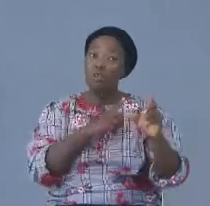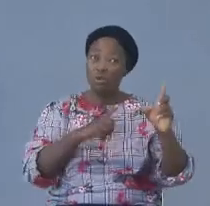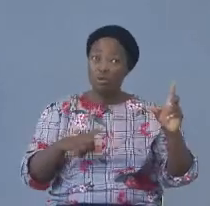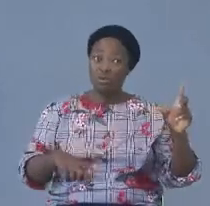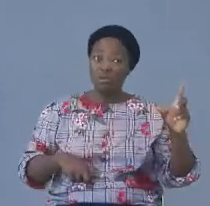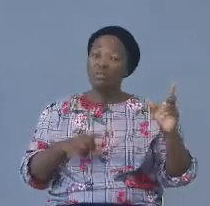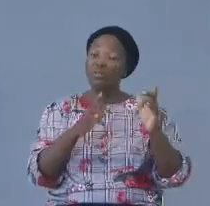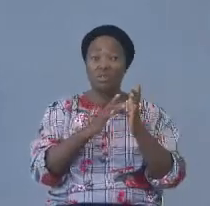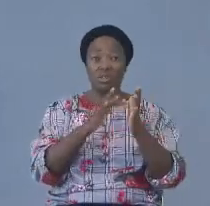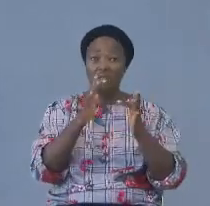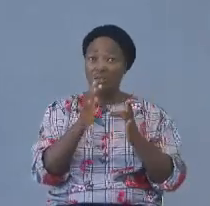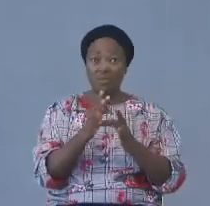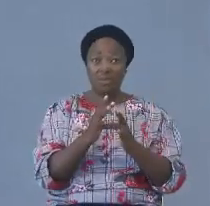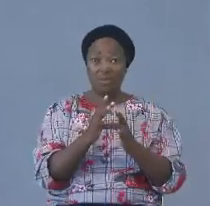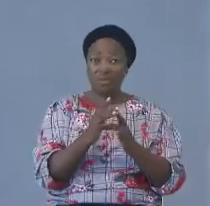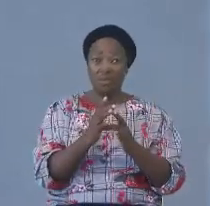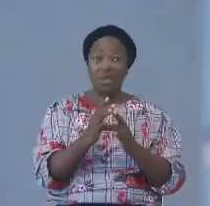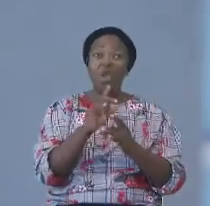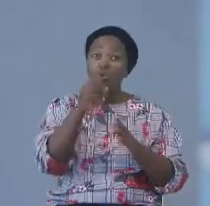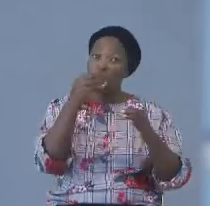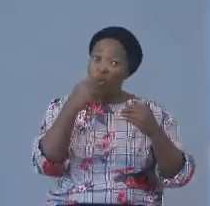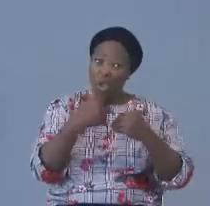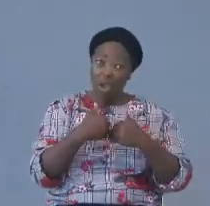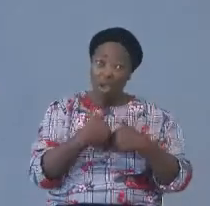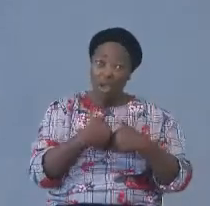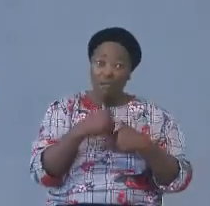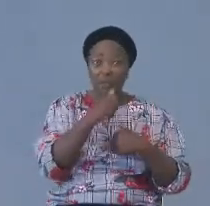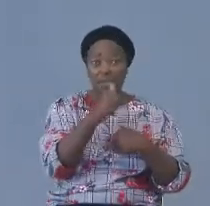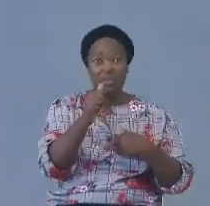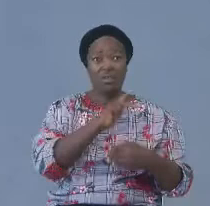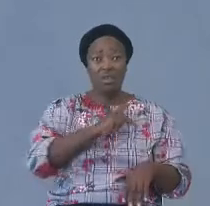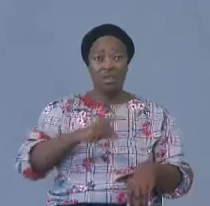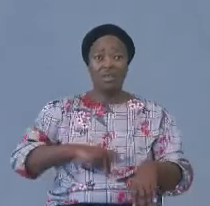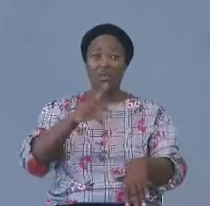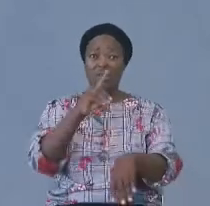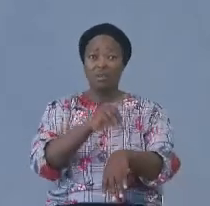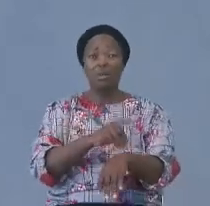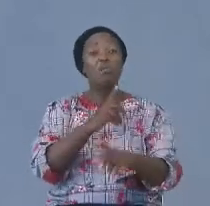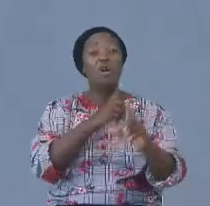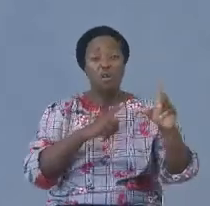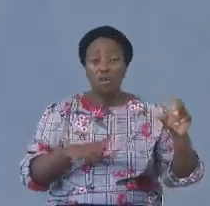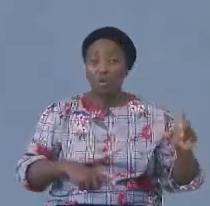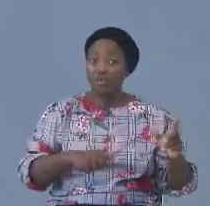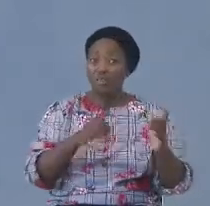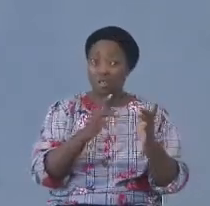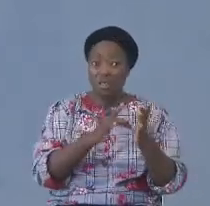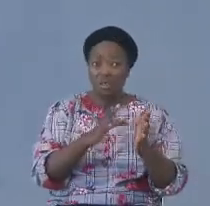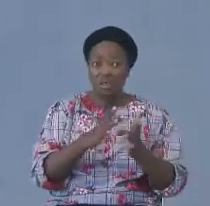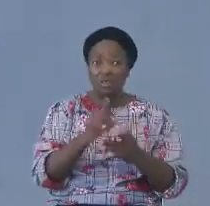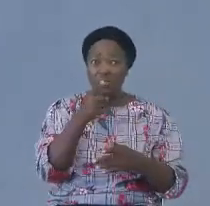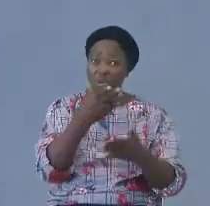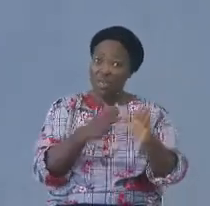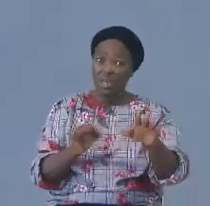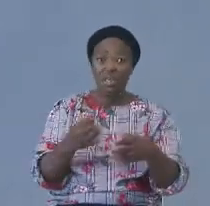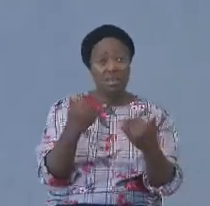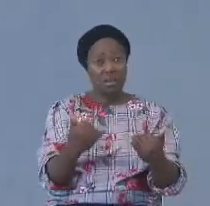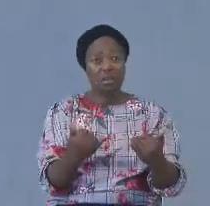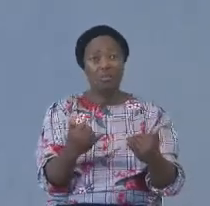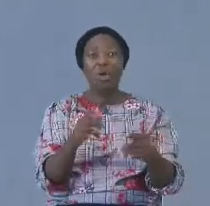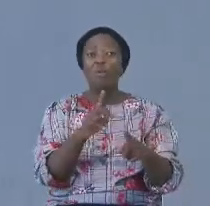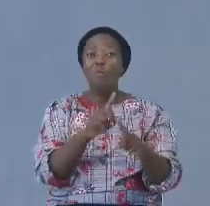thy kingdom. What does that mean? He said, Lord Jesus, you have a